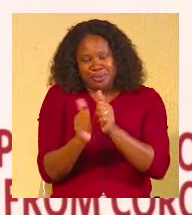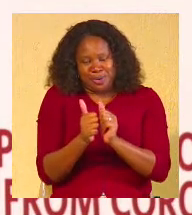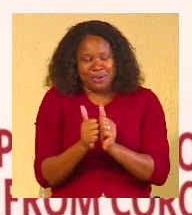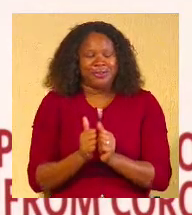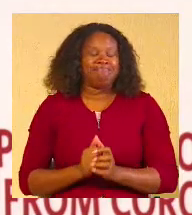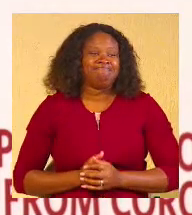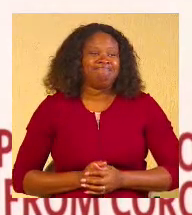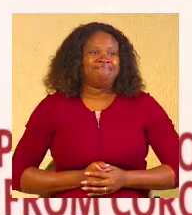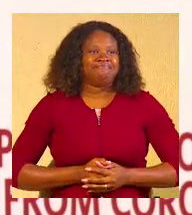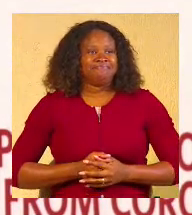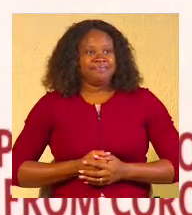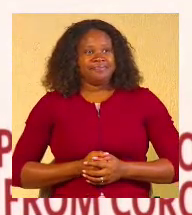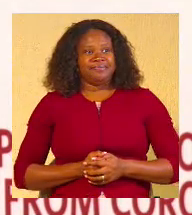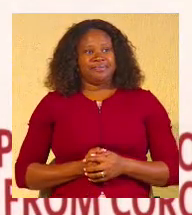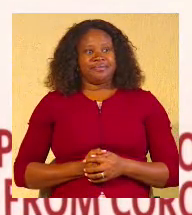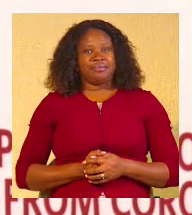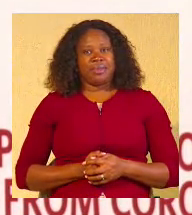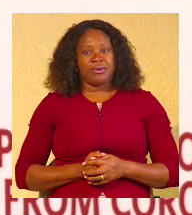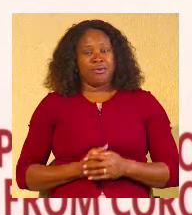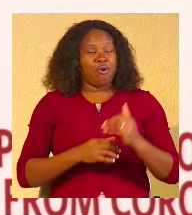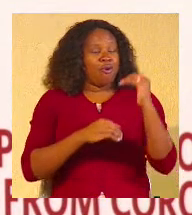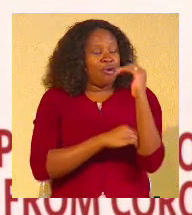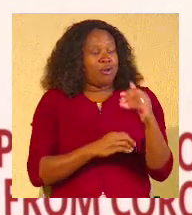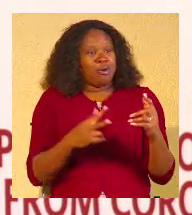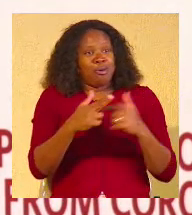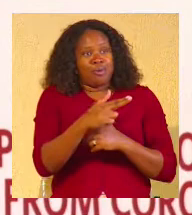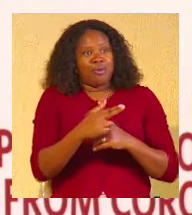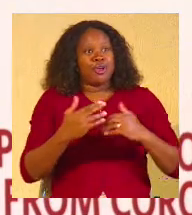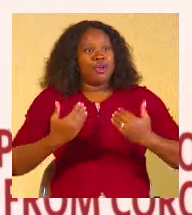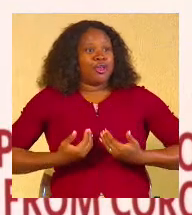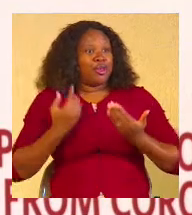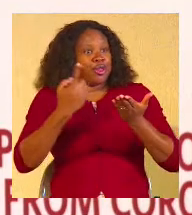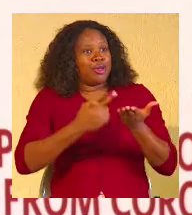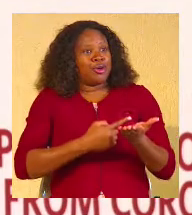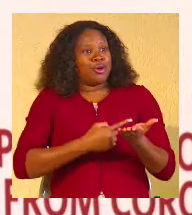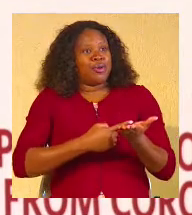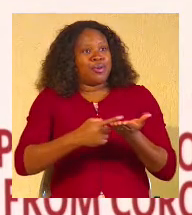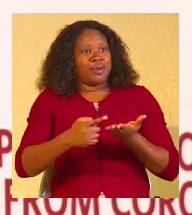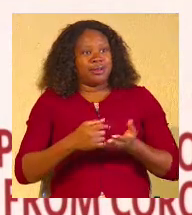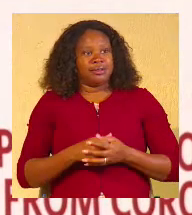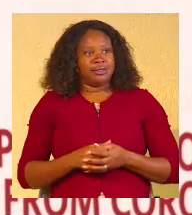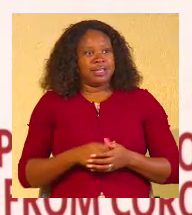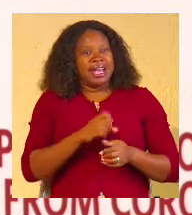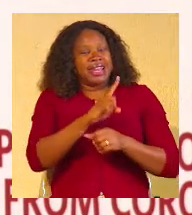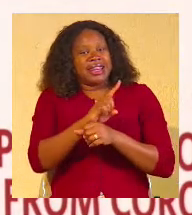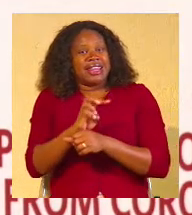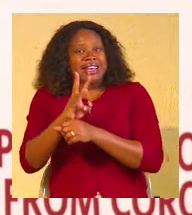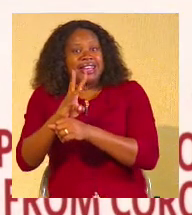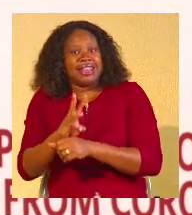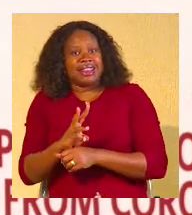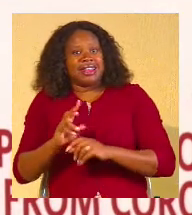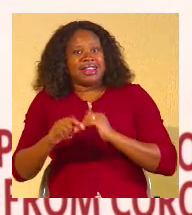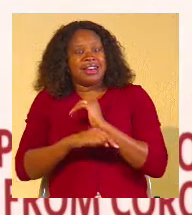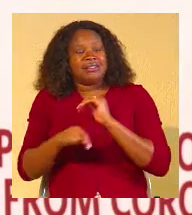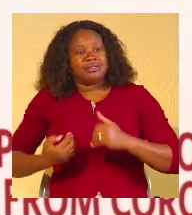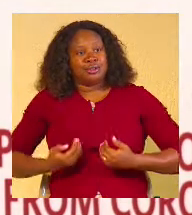Sports, Youth and National Service, for officially launching the National Youth Week, the 13th National Youth Week, under